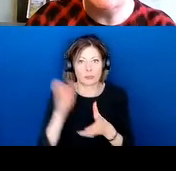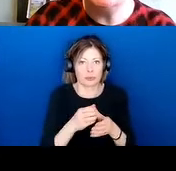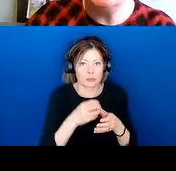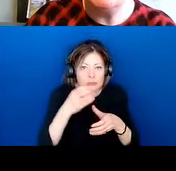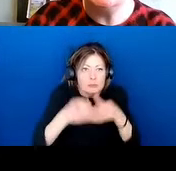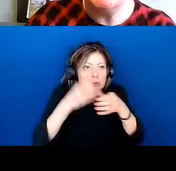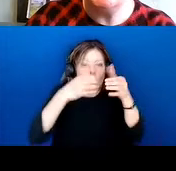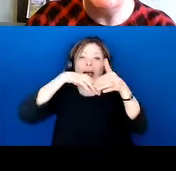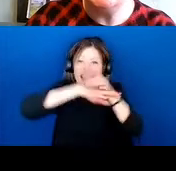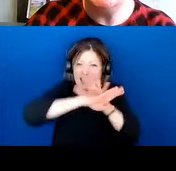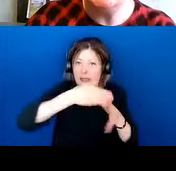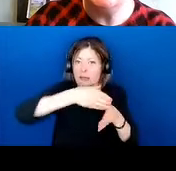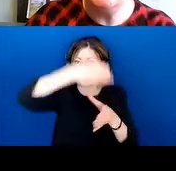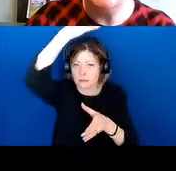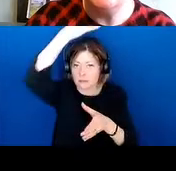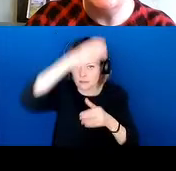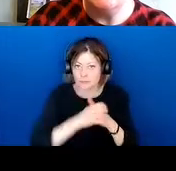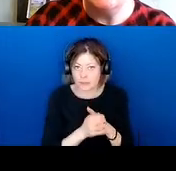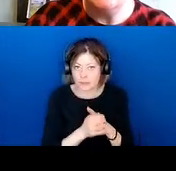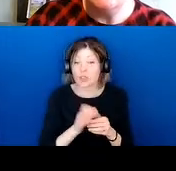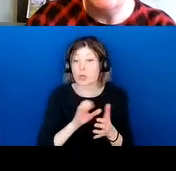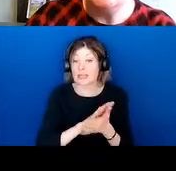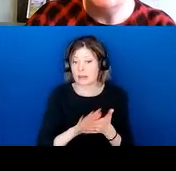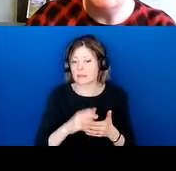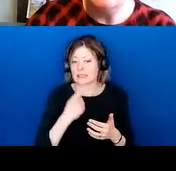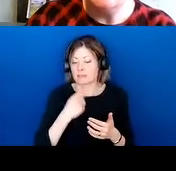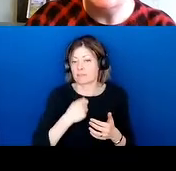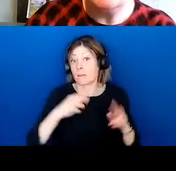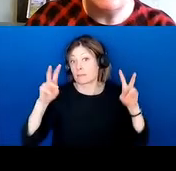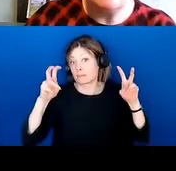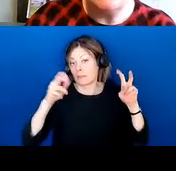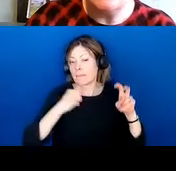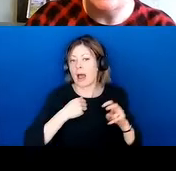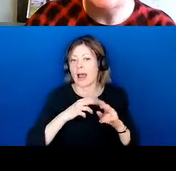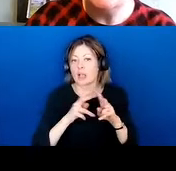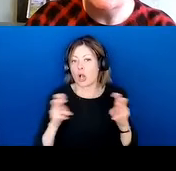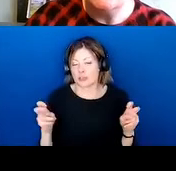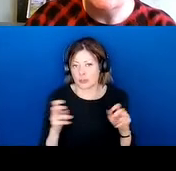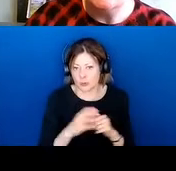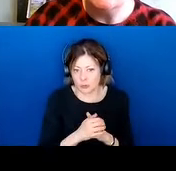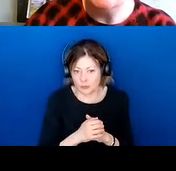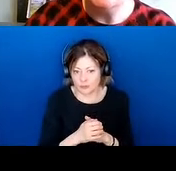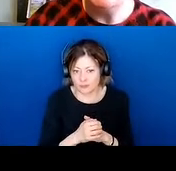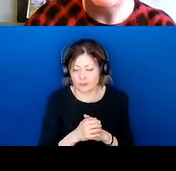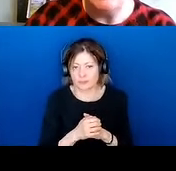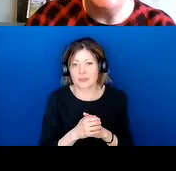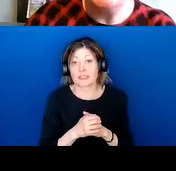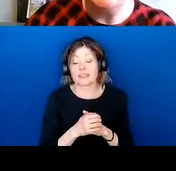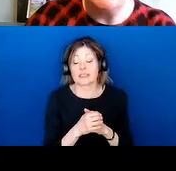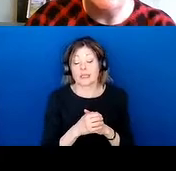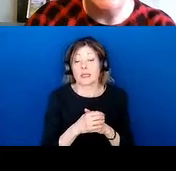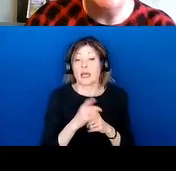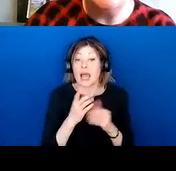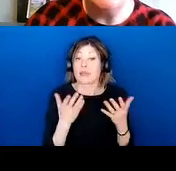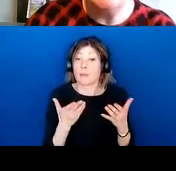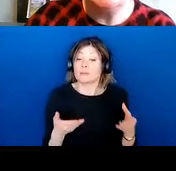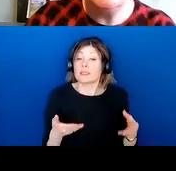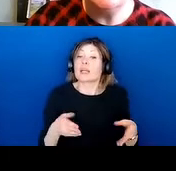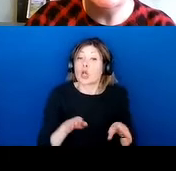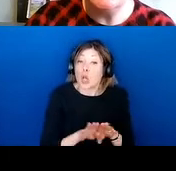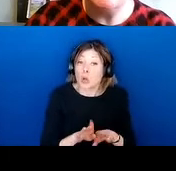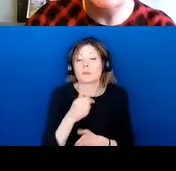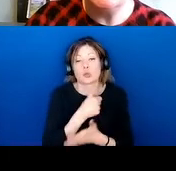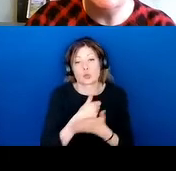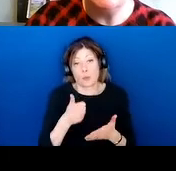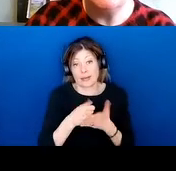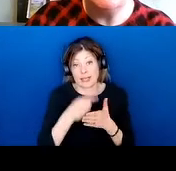It stands at 27 metres, and although it's currently closed, in normal times you can climb the